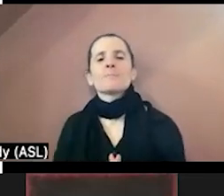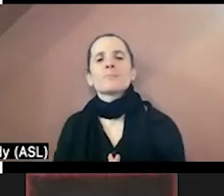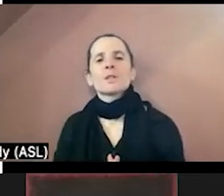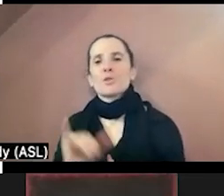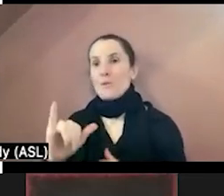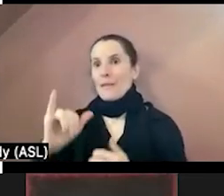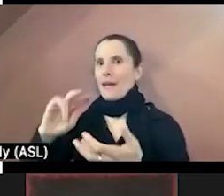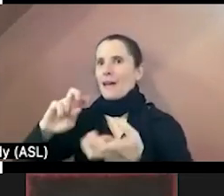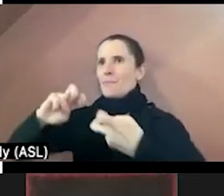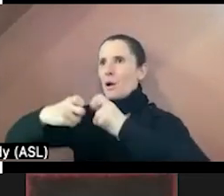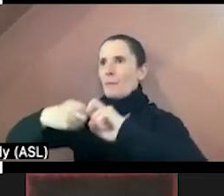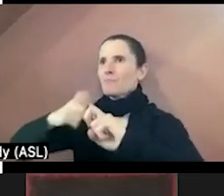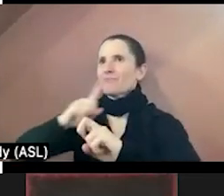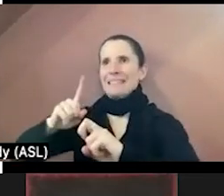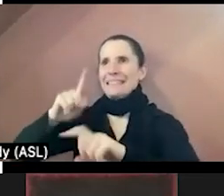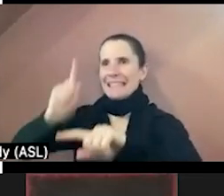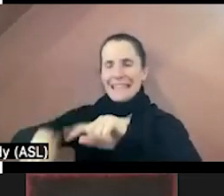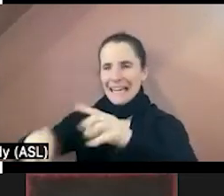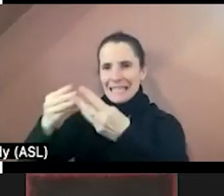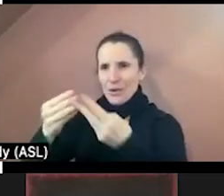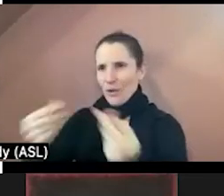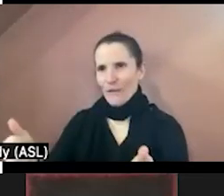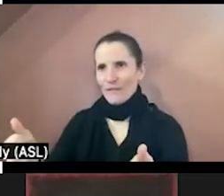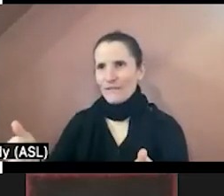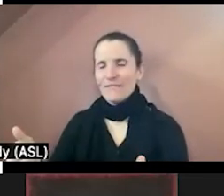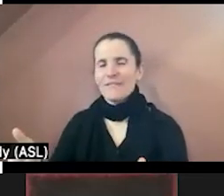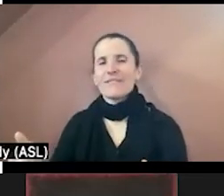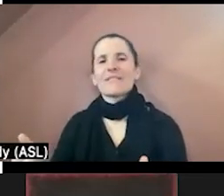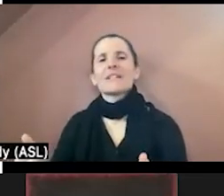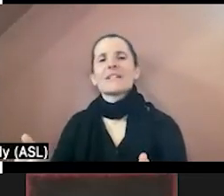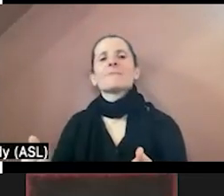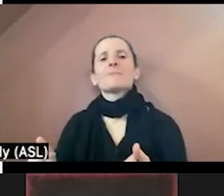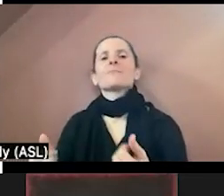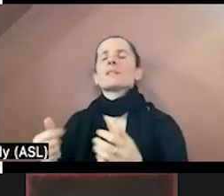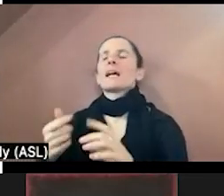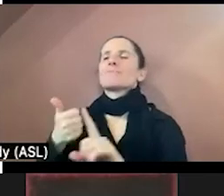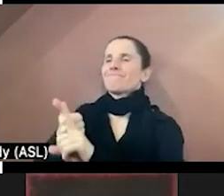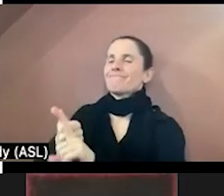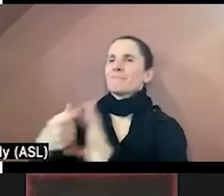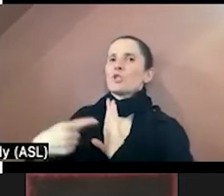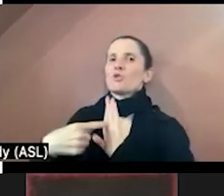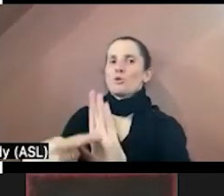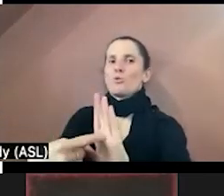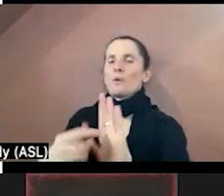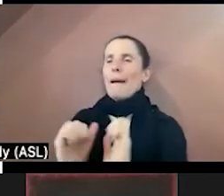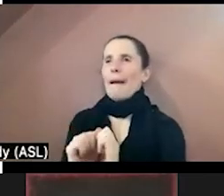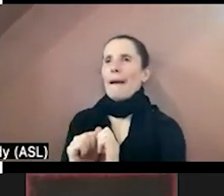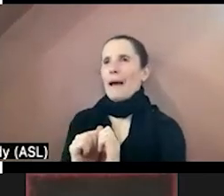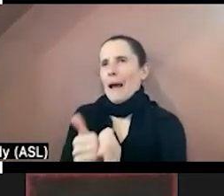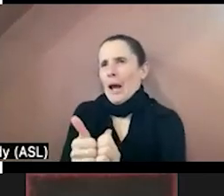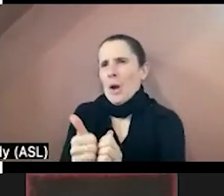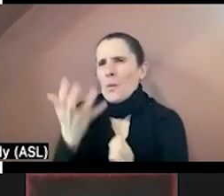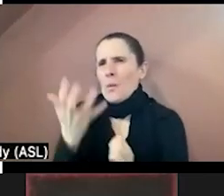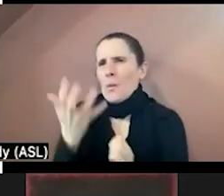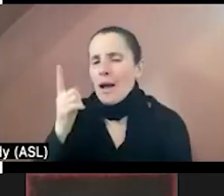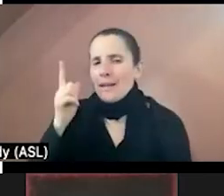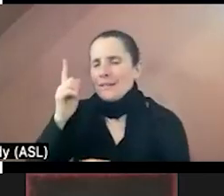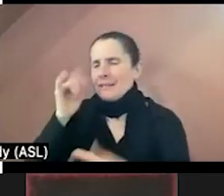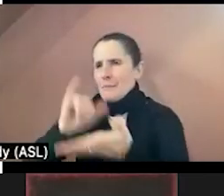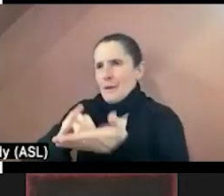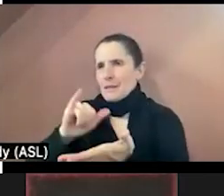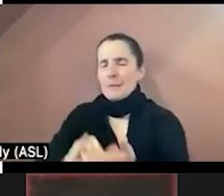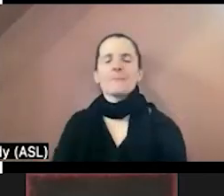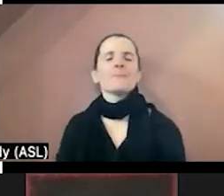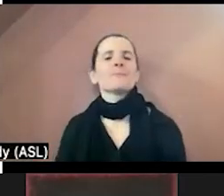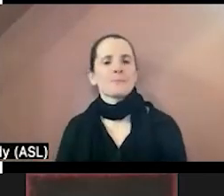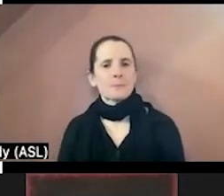degree of the start and end point of the path. We use